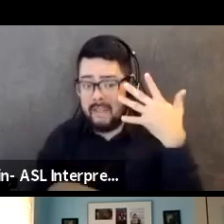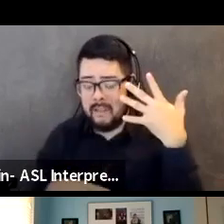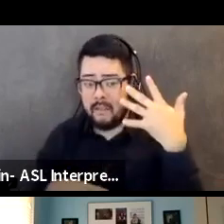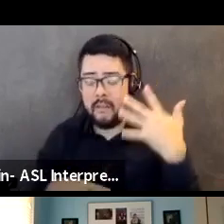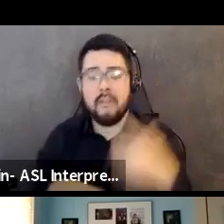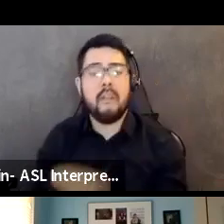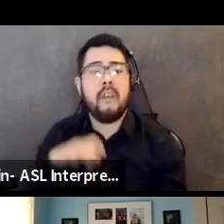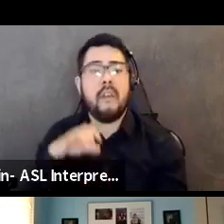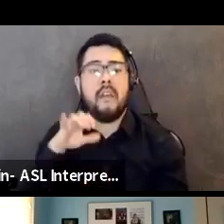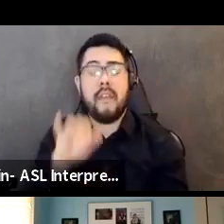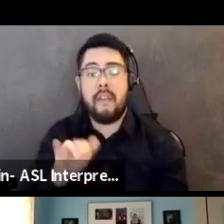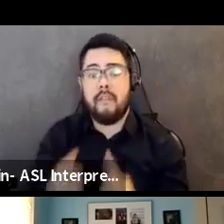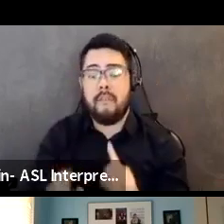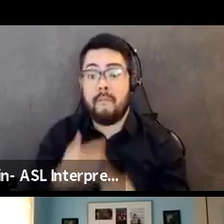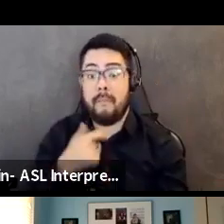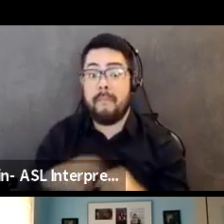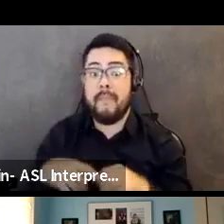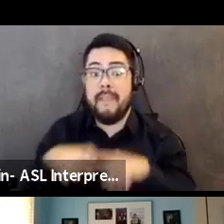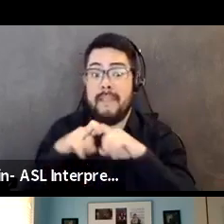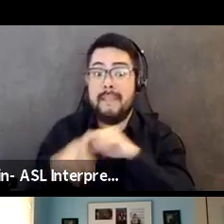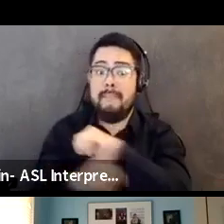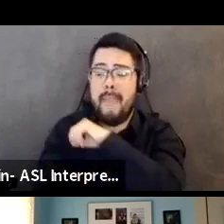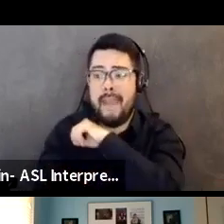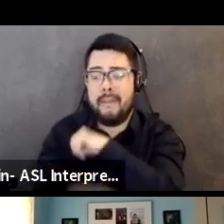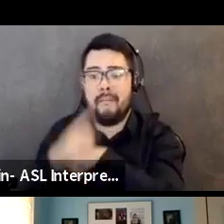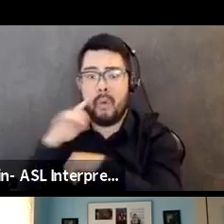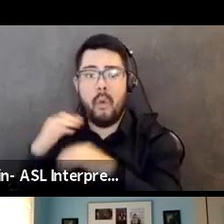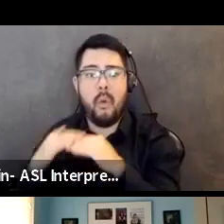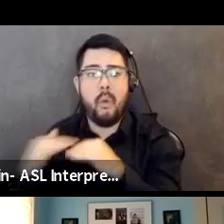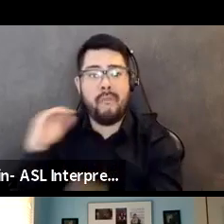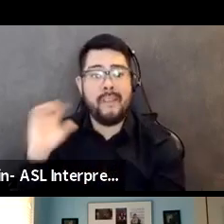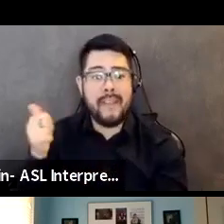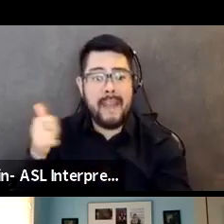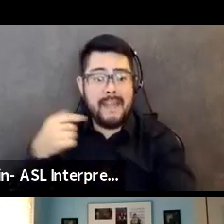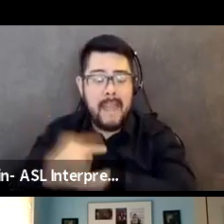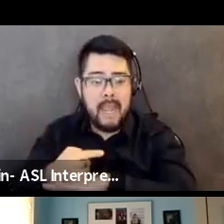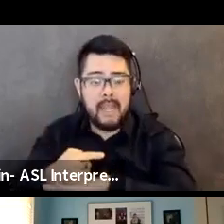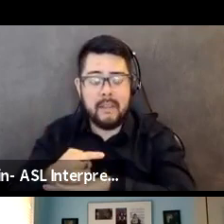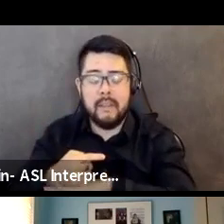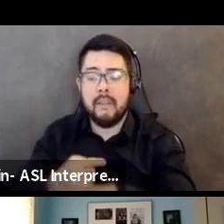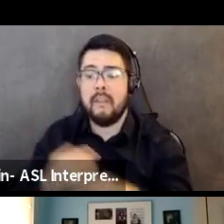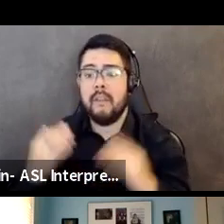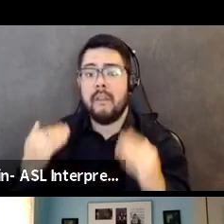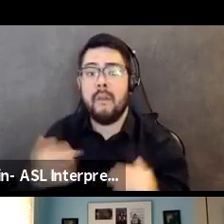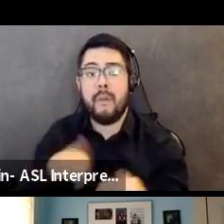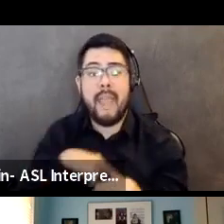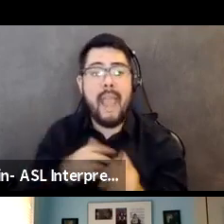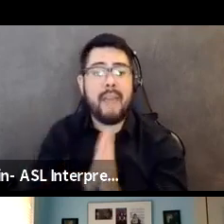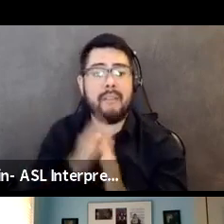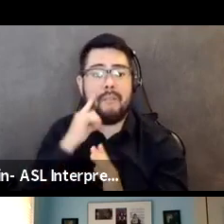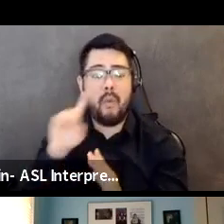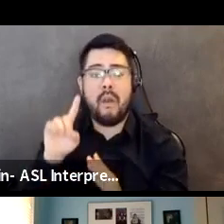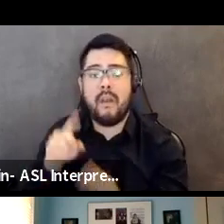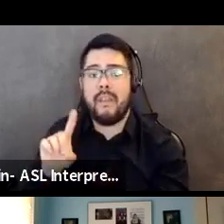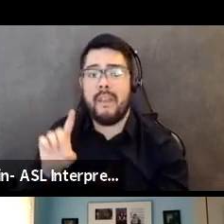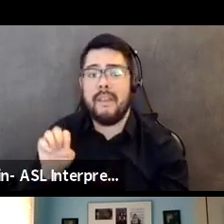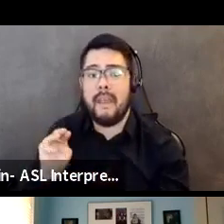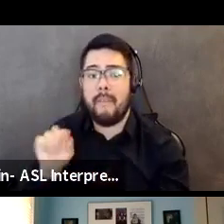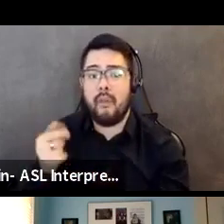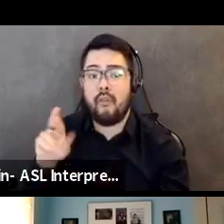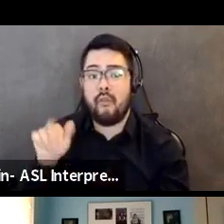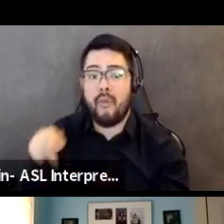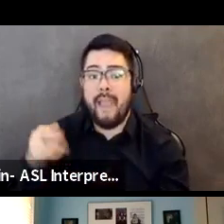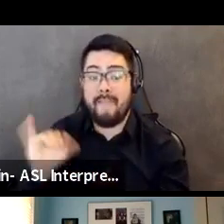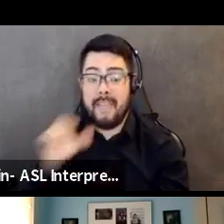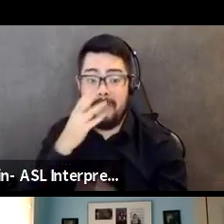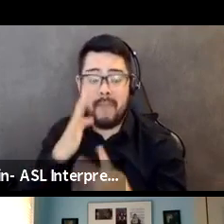complaints are resulted in being suspended for more than ten days or having discipline we asked for a demographic breakdown of the sros we did